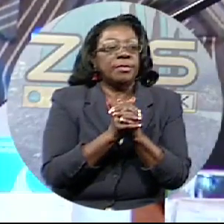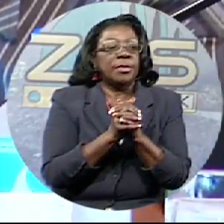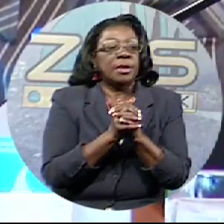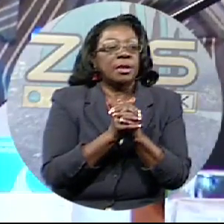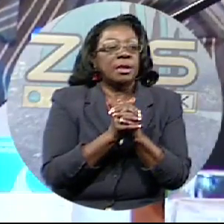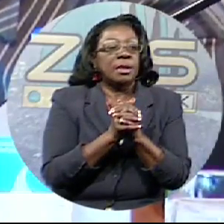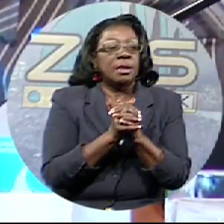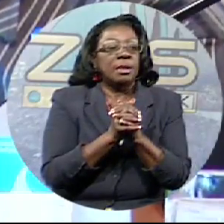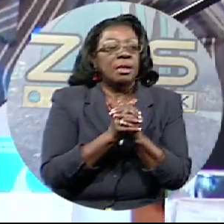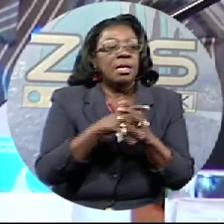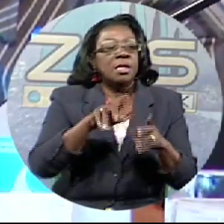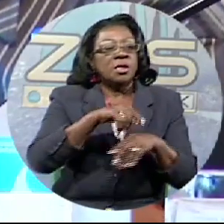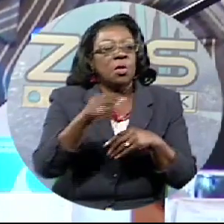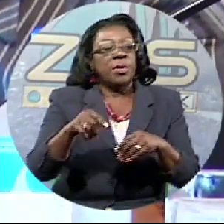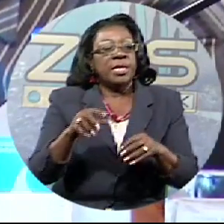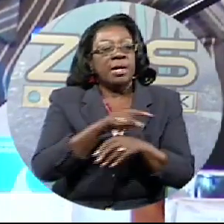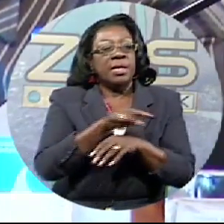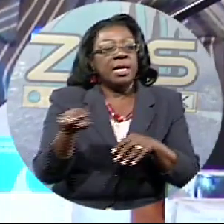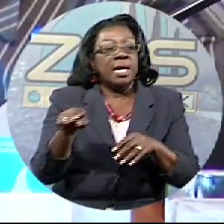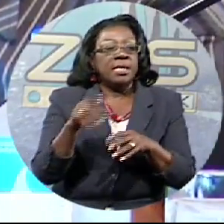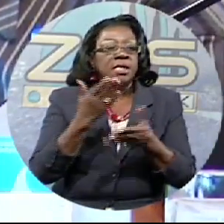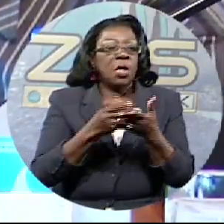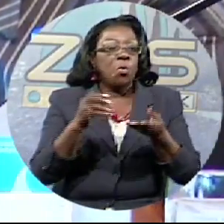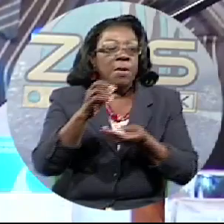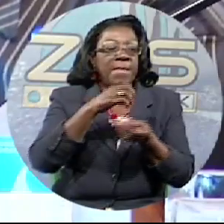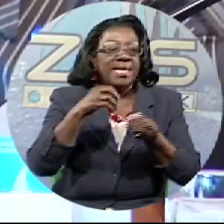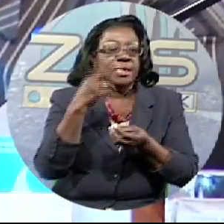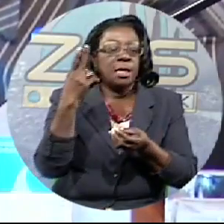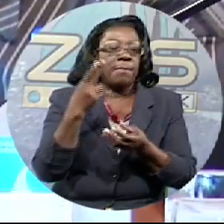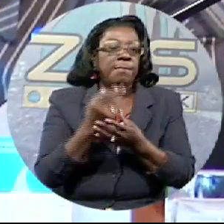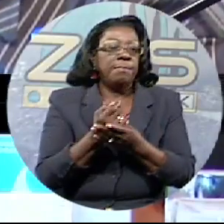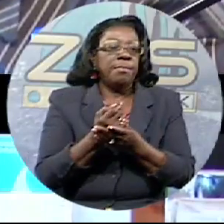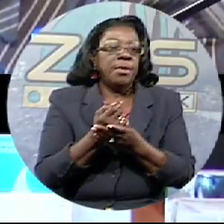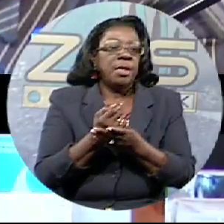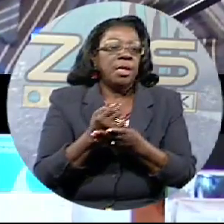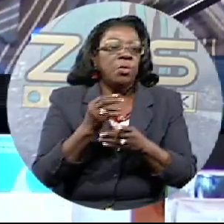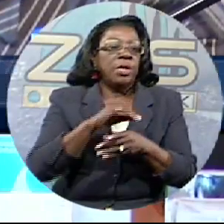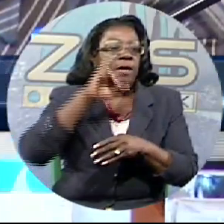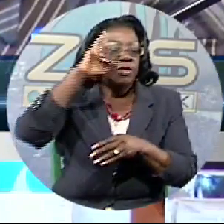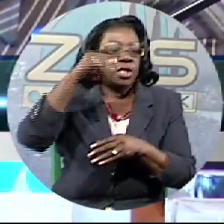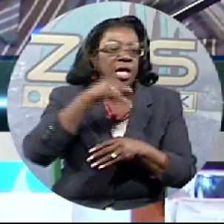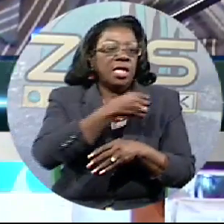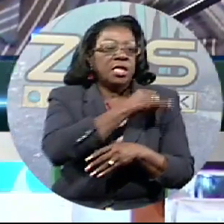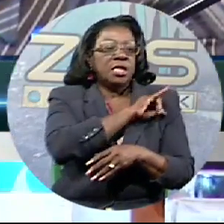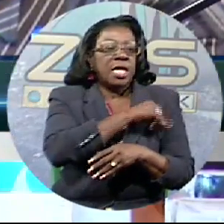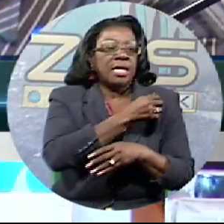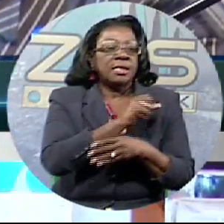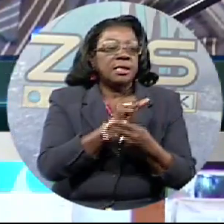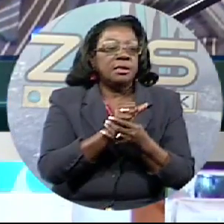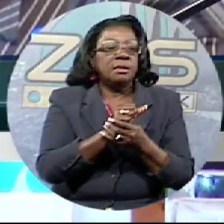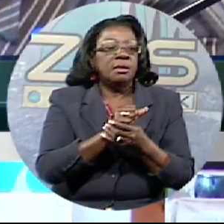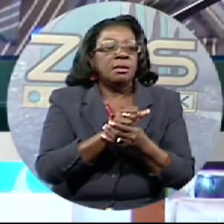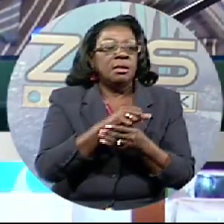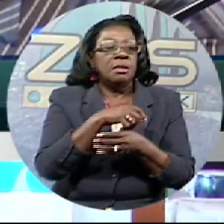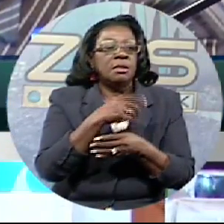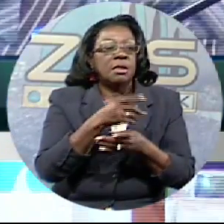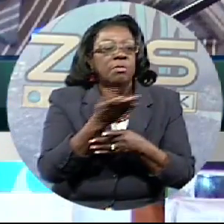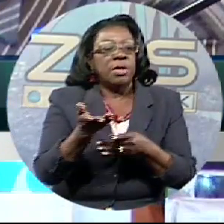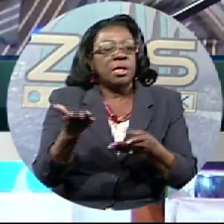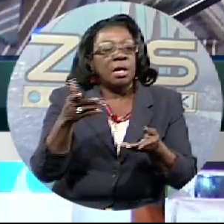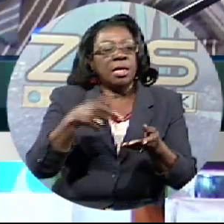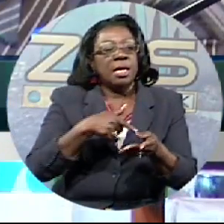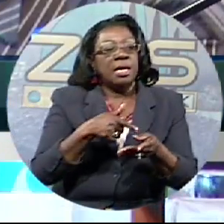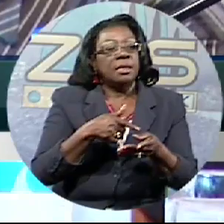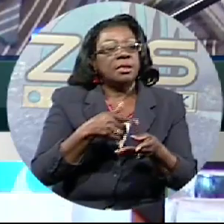Somewhere down the line, someone messed that up. We had Janet Jackson to open up for. Somewhere again down the